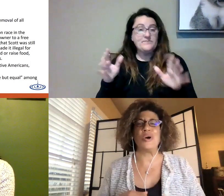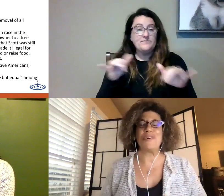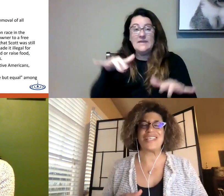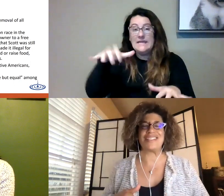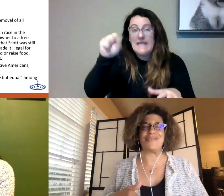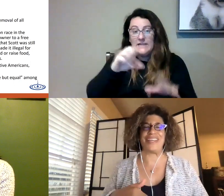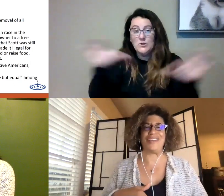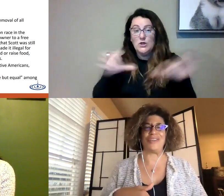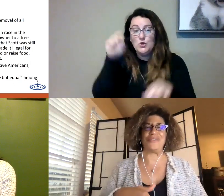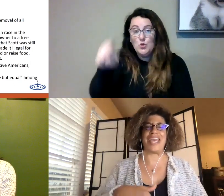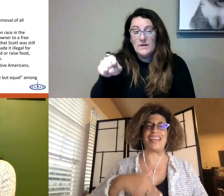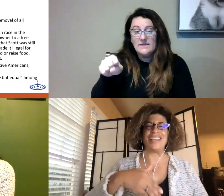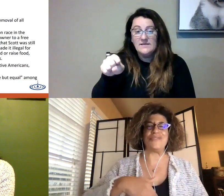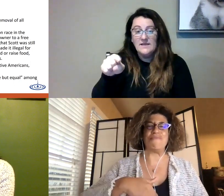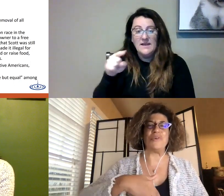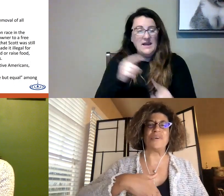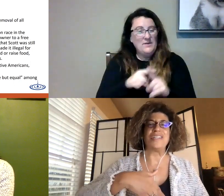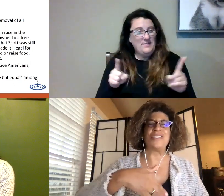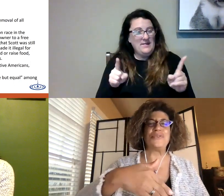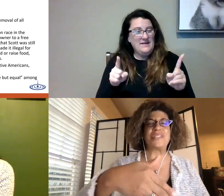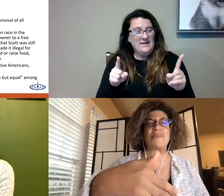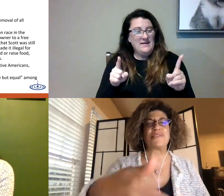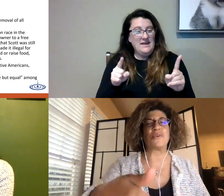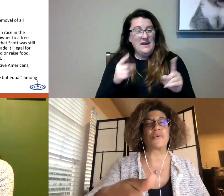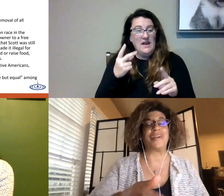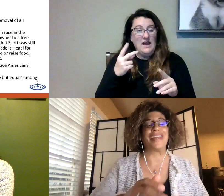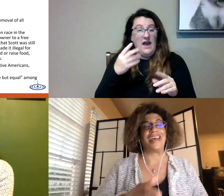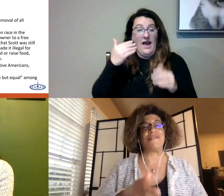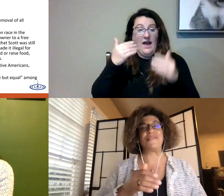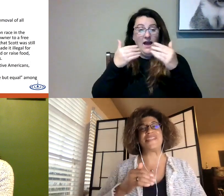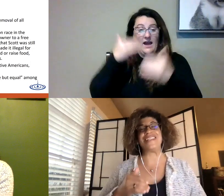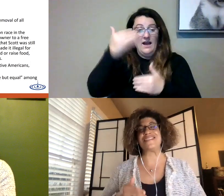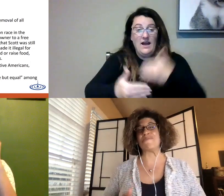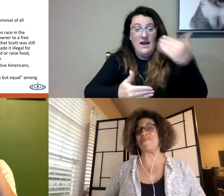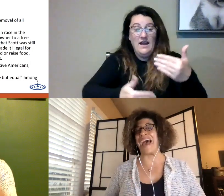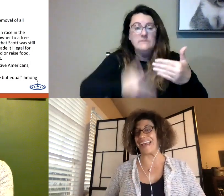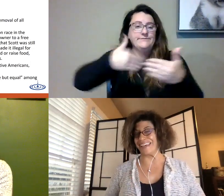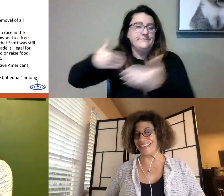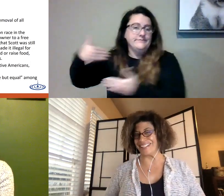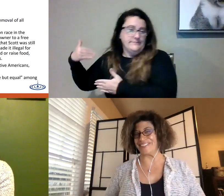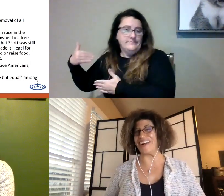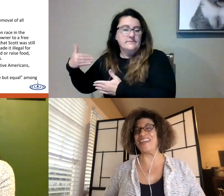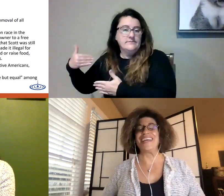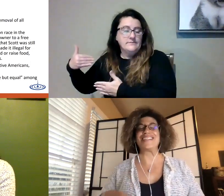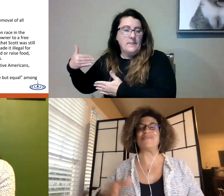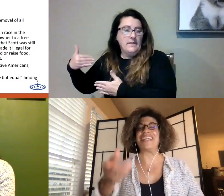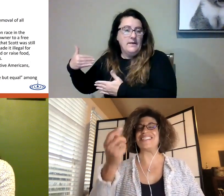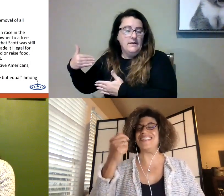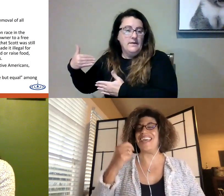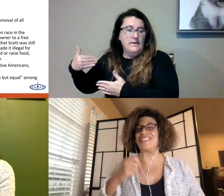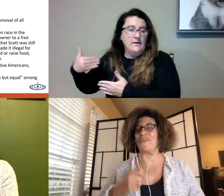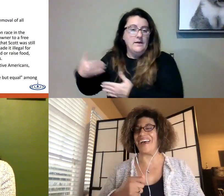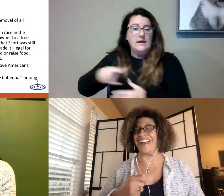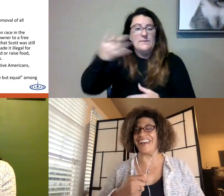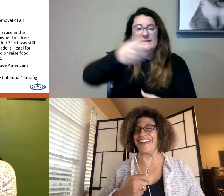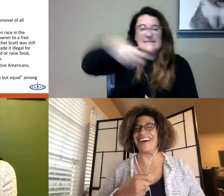It's almost as if you move 2 steps forward and 15 steps back, right? Something gets